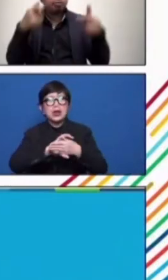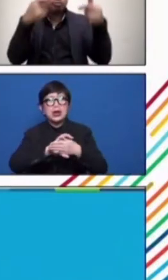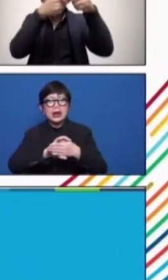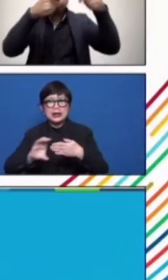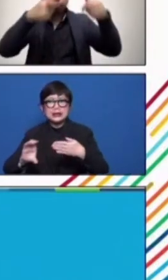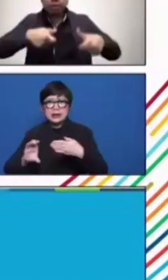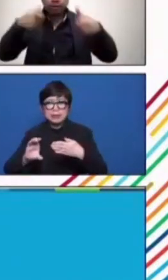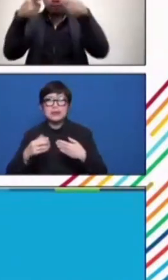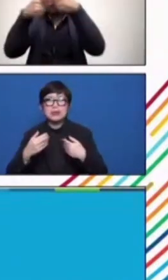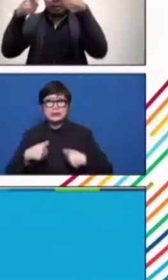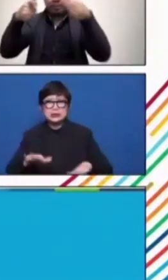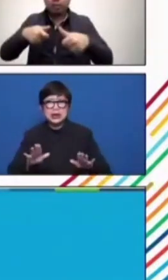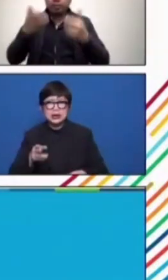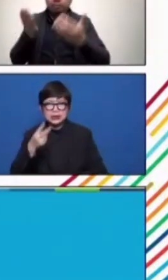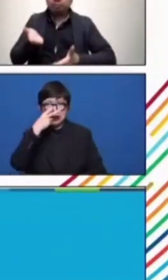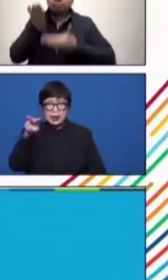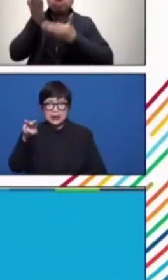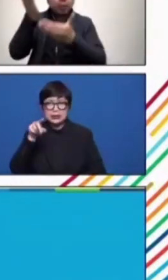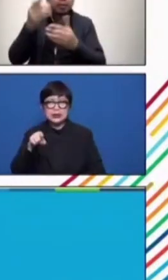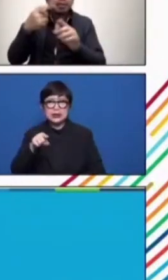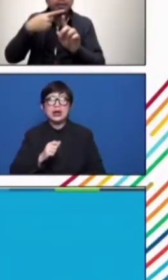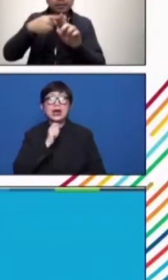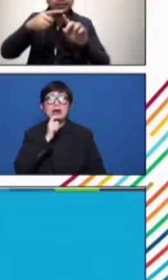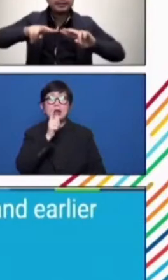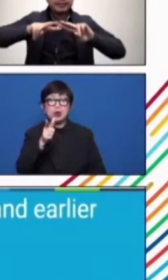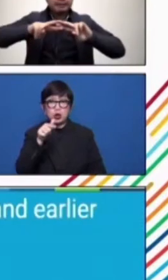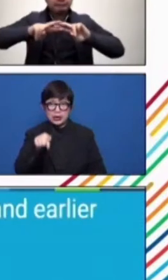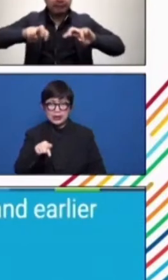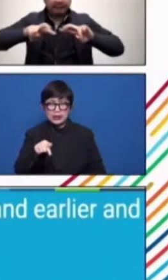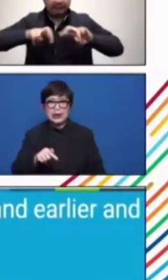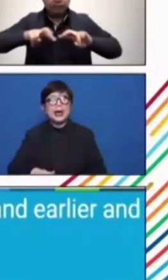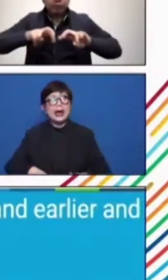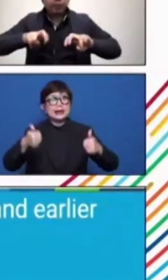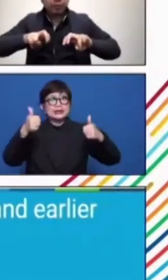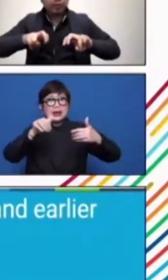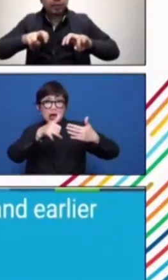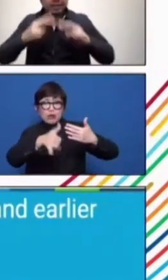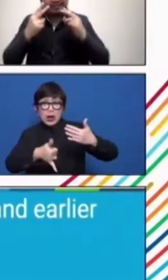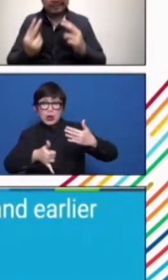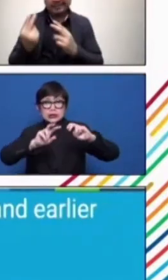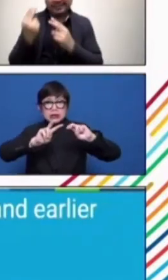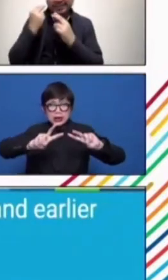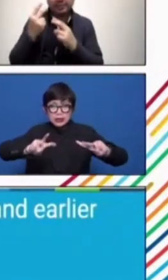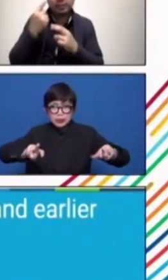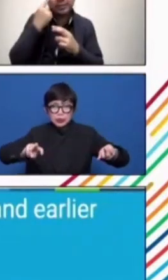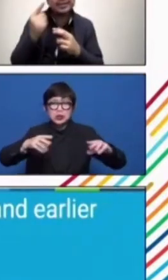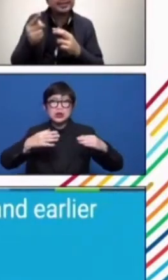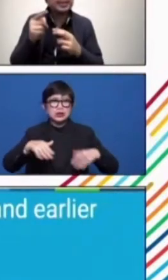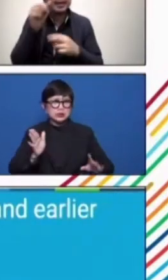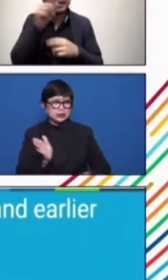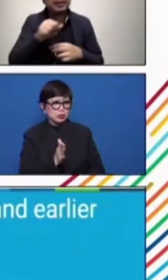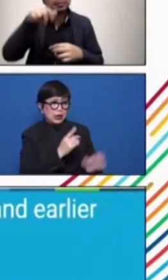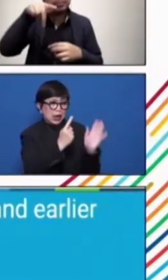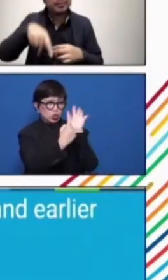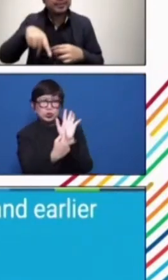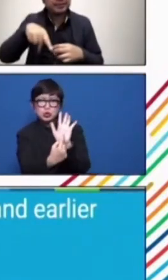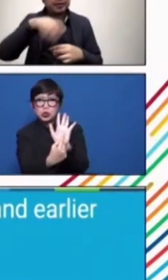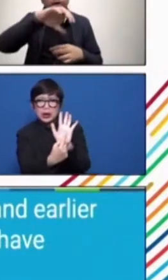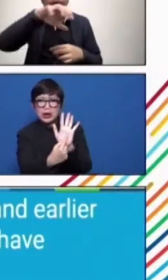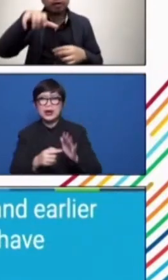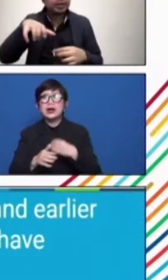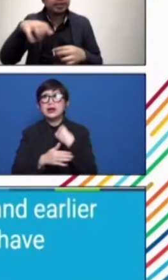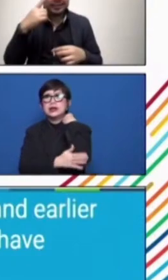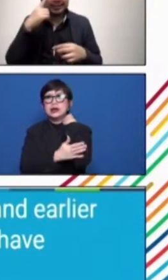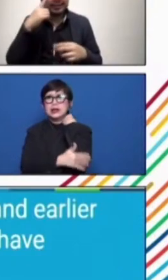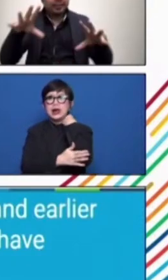and the review and earlier analyzes show that countries of the age or Pacific region have overwhelmingly embraced